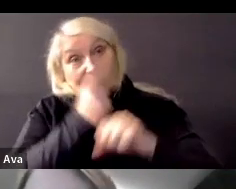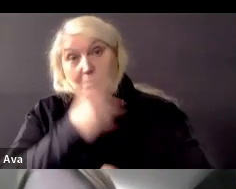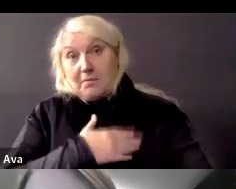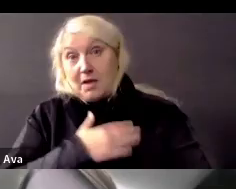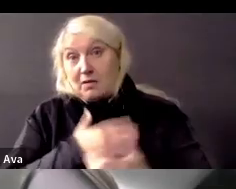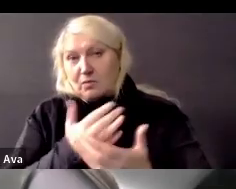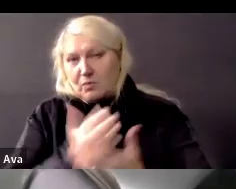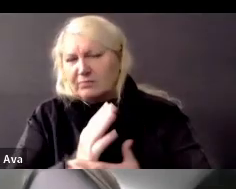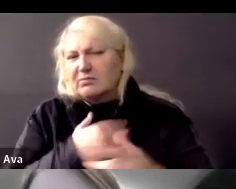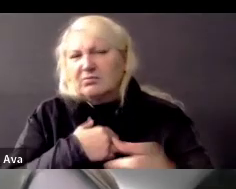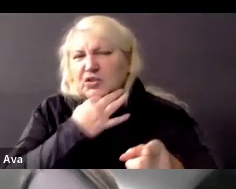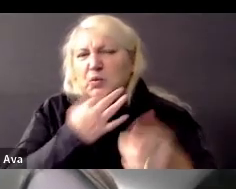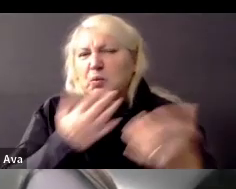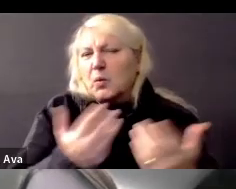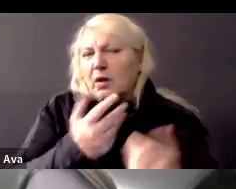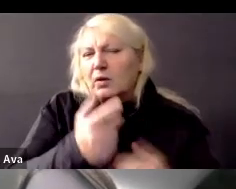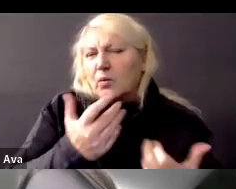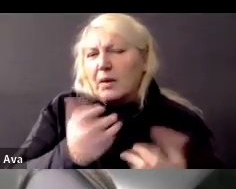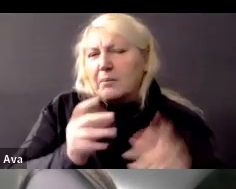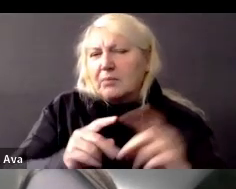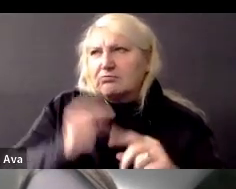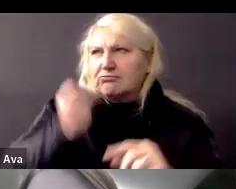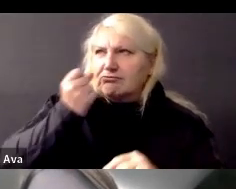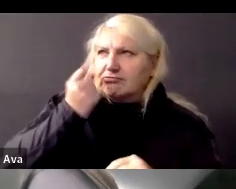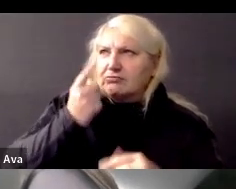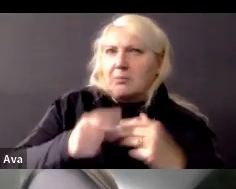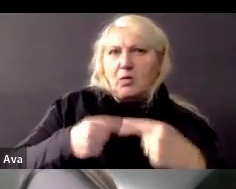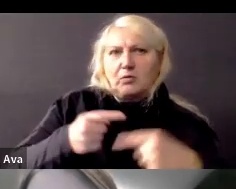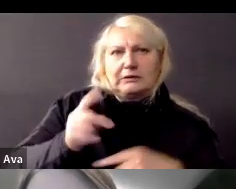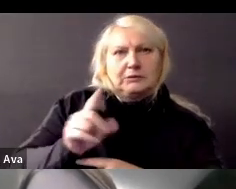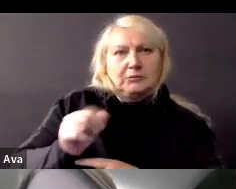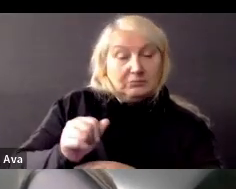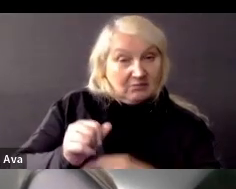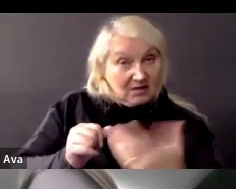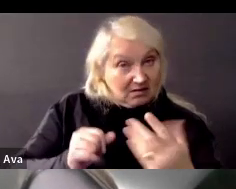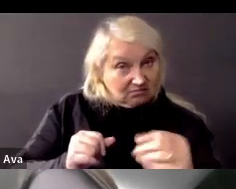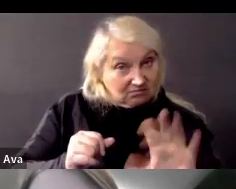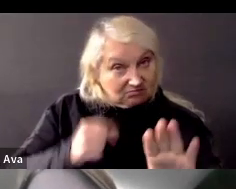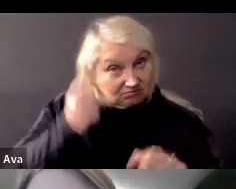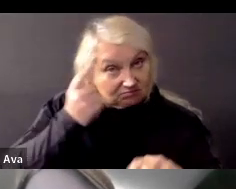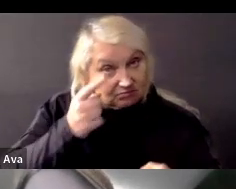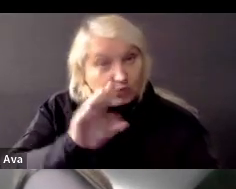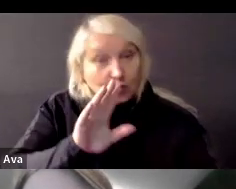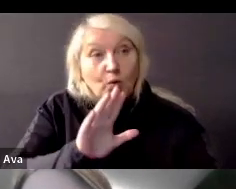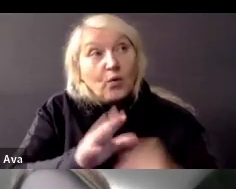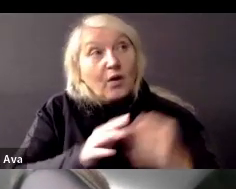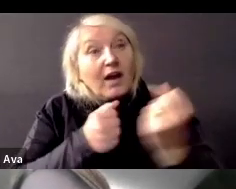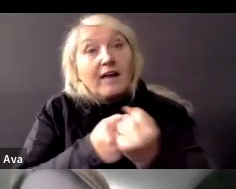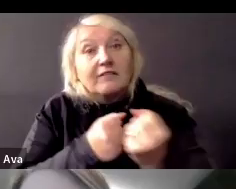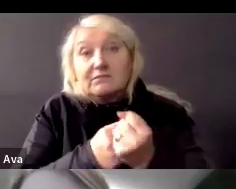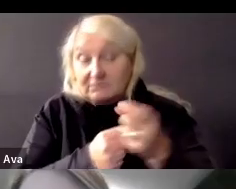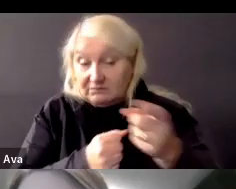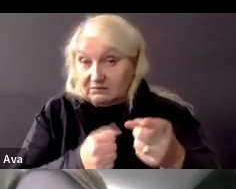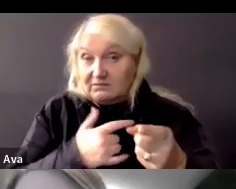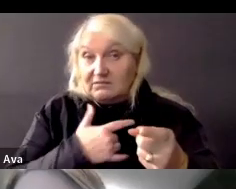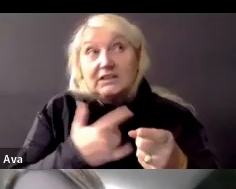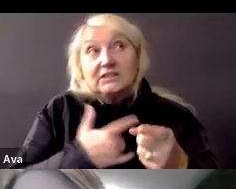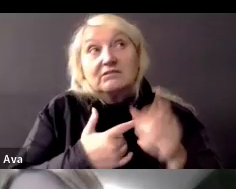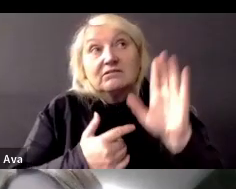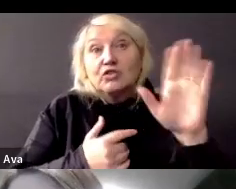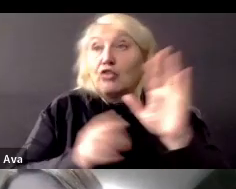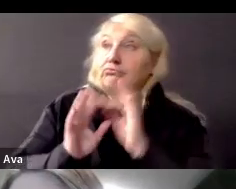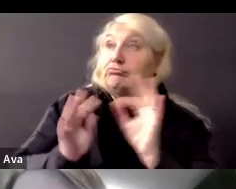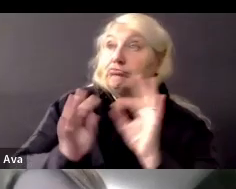what do you want people to understand about disability? And do you think your advocacy has changed people's perspective